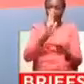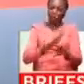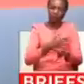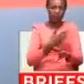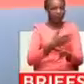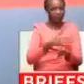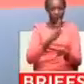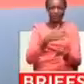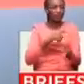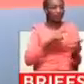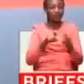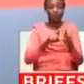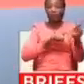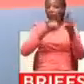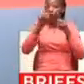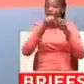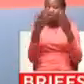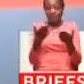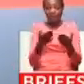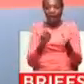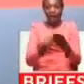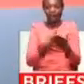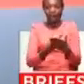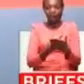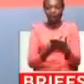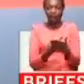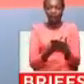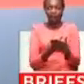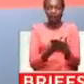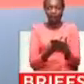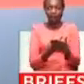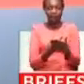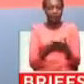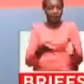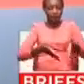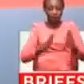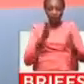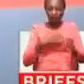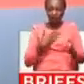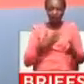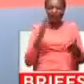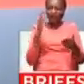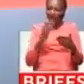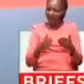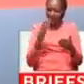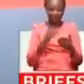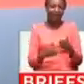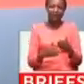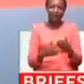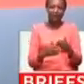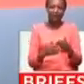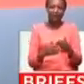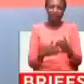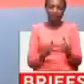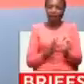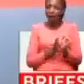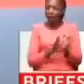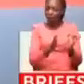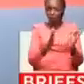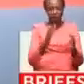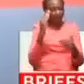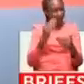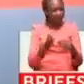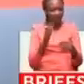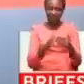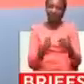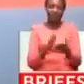that. And then, you know, all of a sudden doors start closing. Doors that were ordinarily open, that were open a long time ago. You